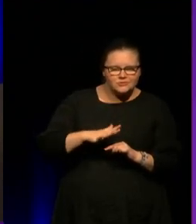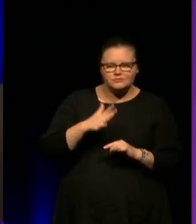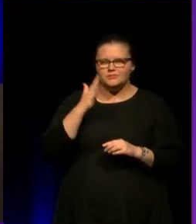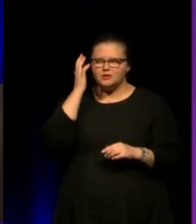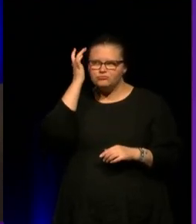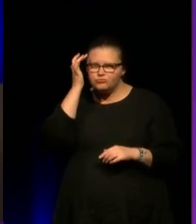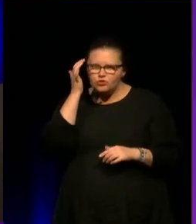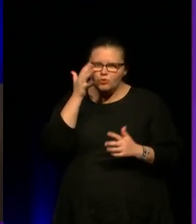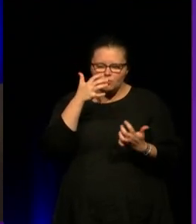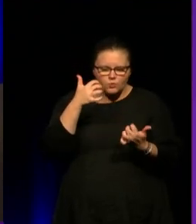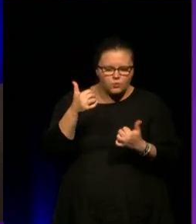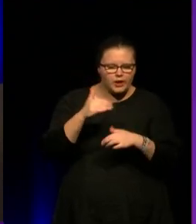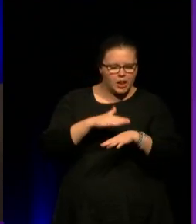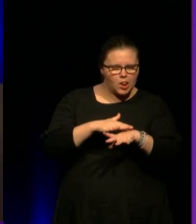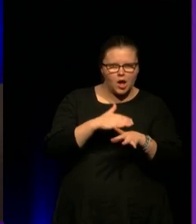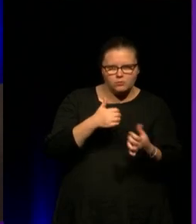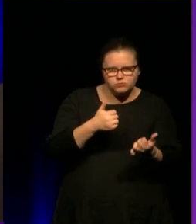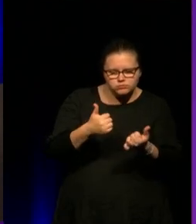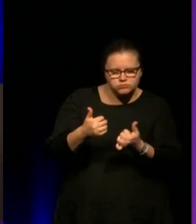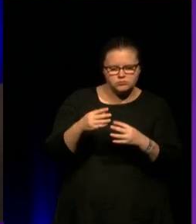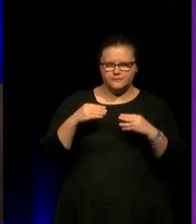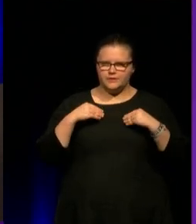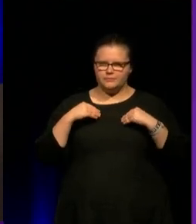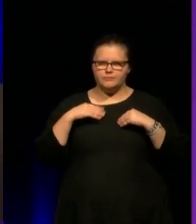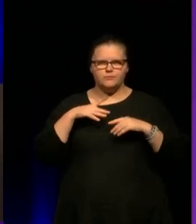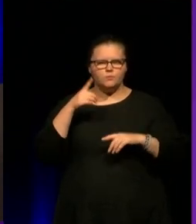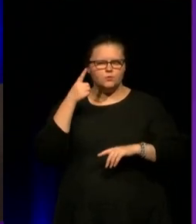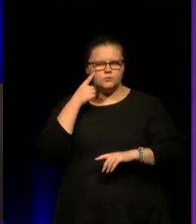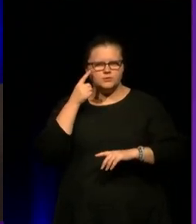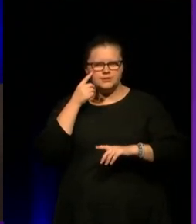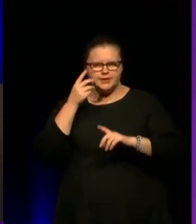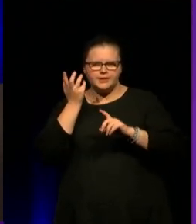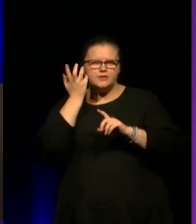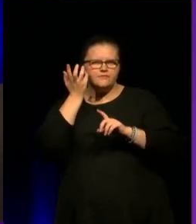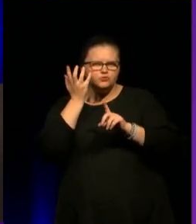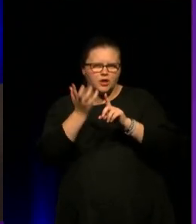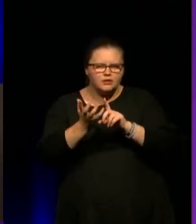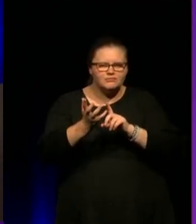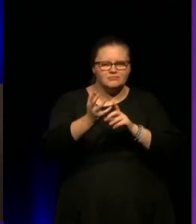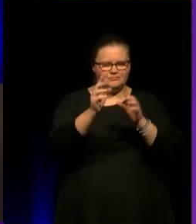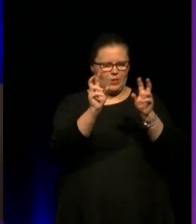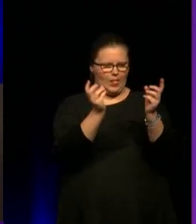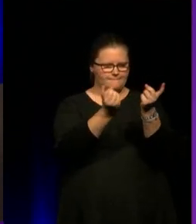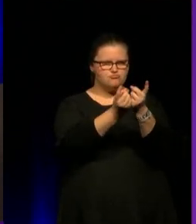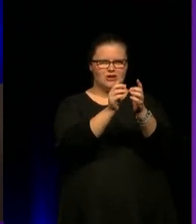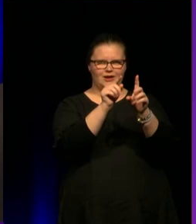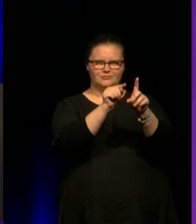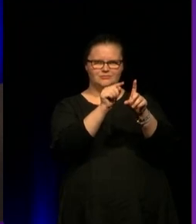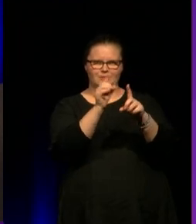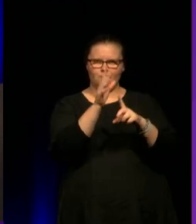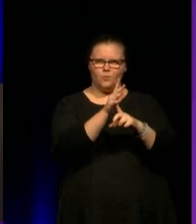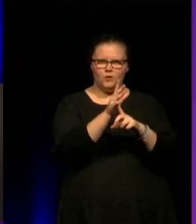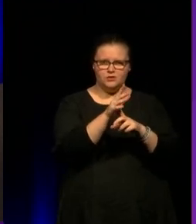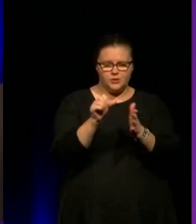the business. We want to think about the trajectory of the business to see the products sing. You know, haven't making money